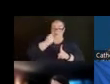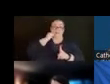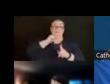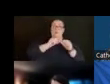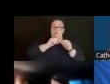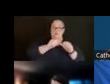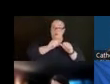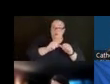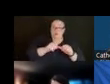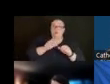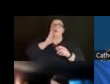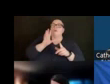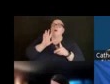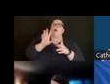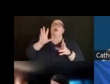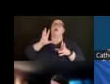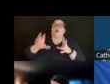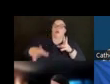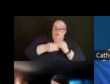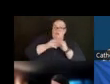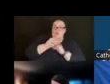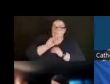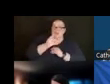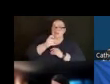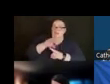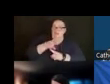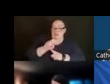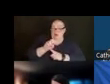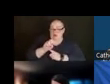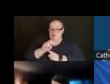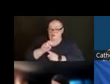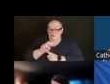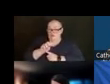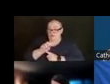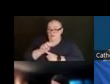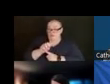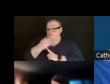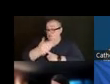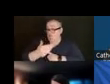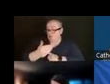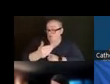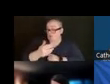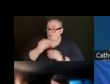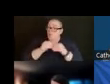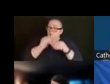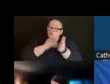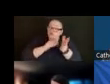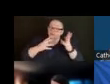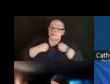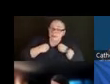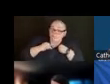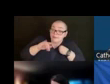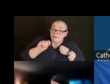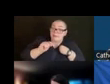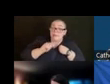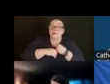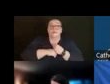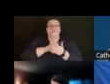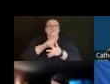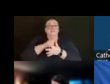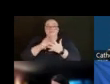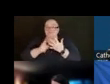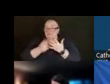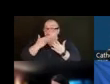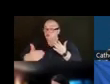more doctors take Medicare. It's a very good medical, insurance program, but you cannot use it for long-term services